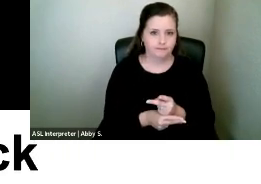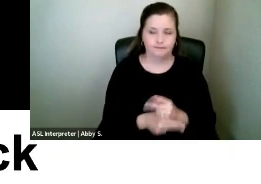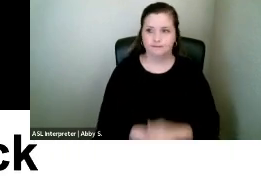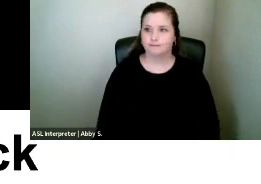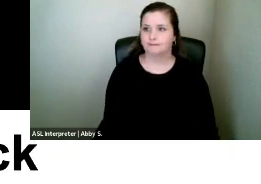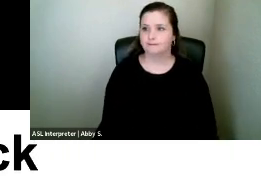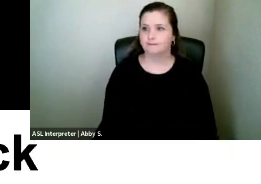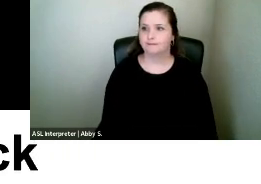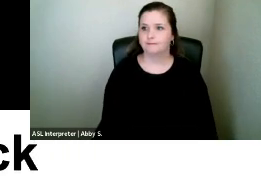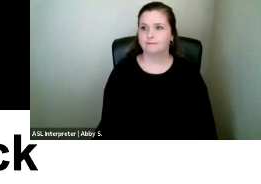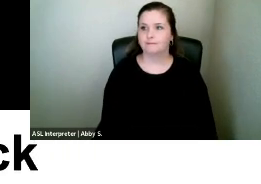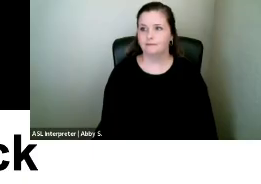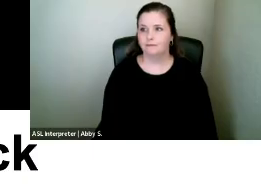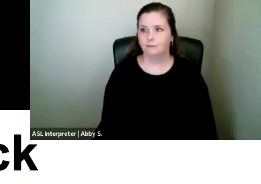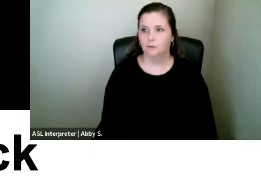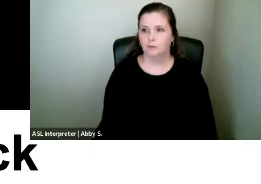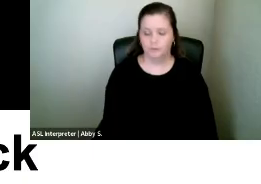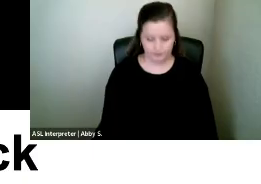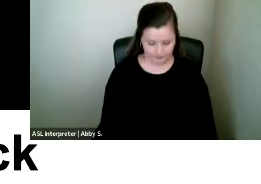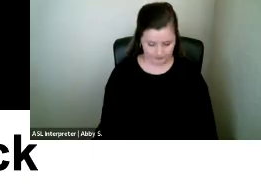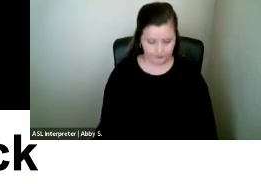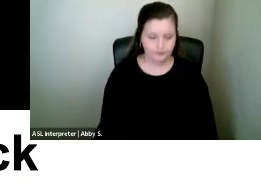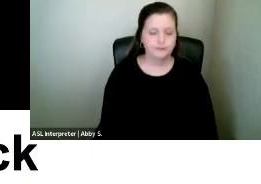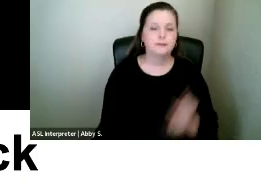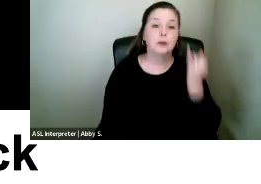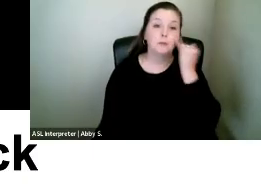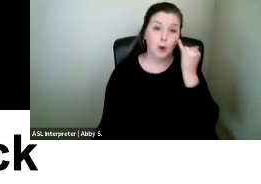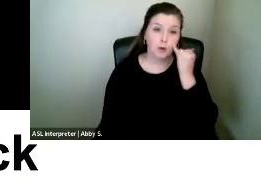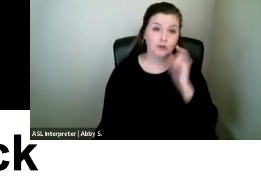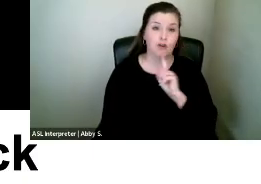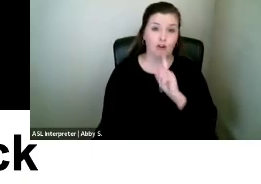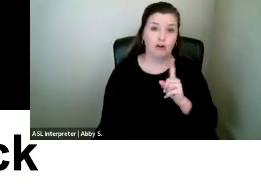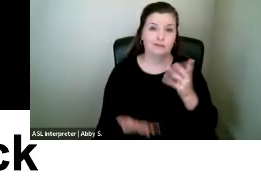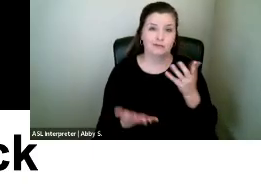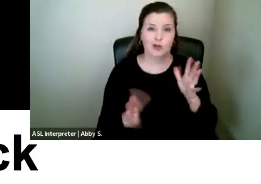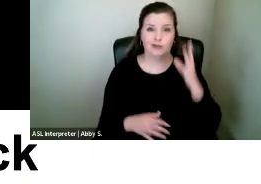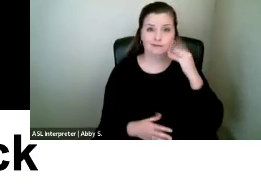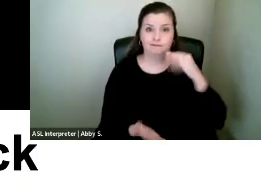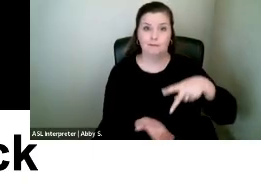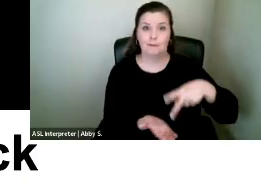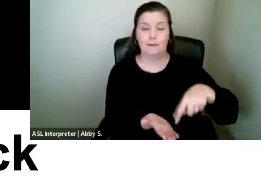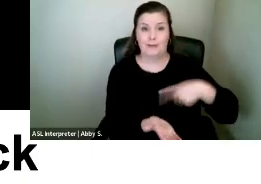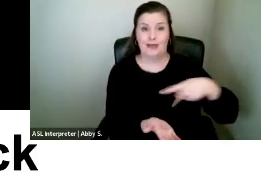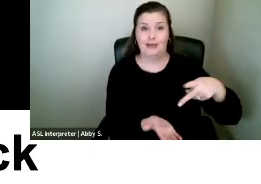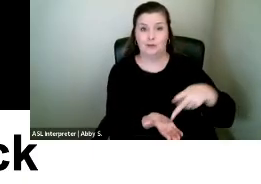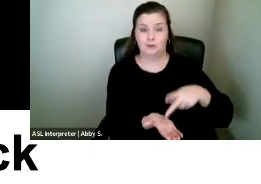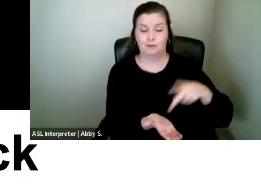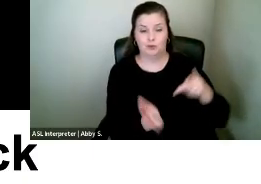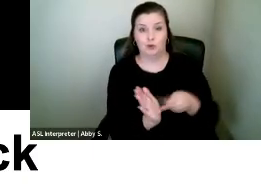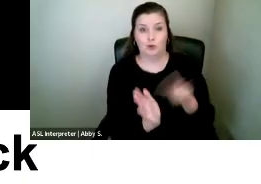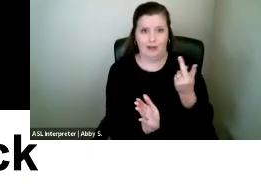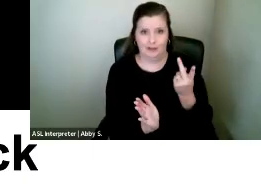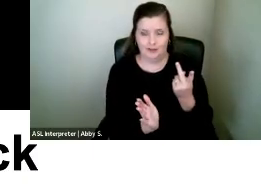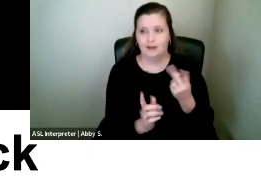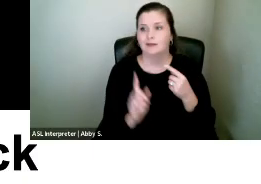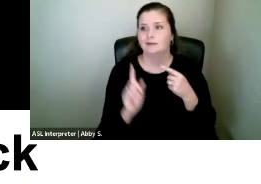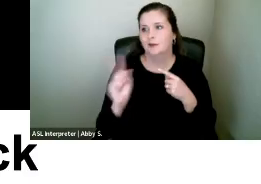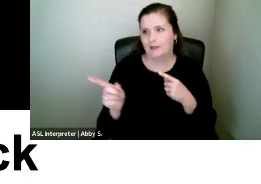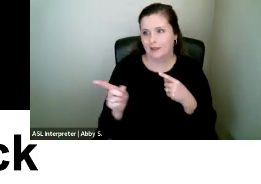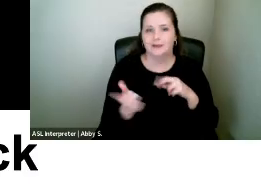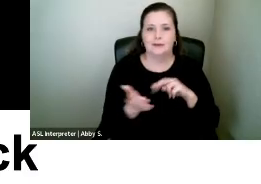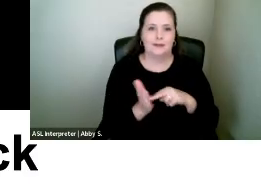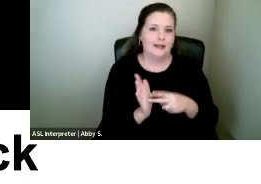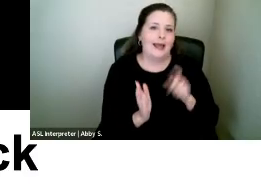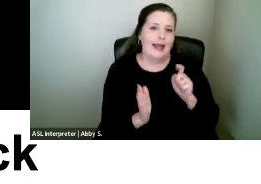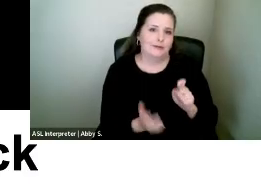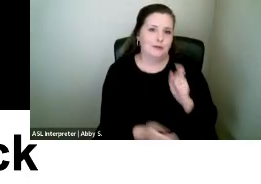So what happens if a duplication of benefits happen? Well, the name of the slide is giving it back. So chances are you have